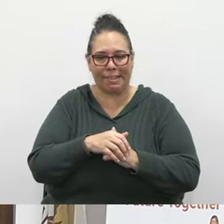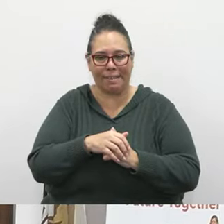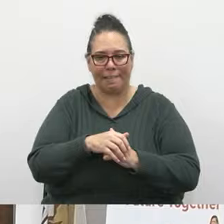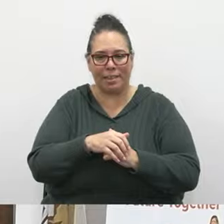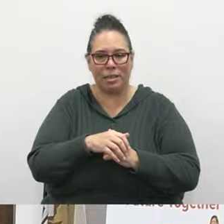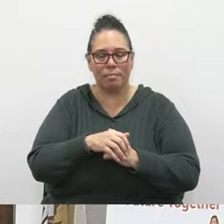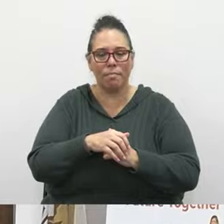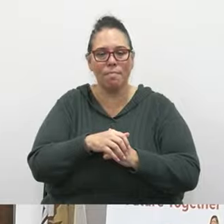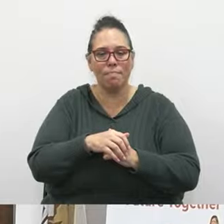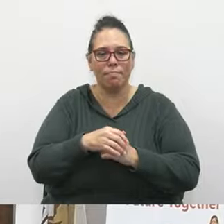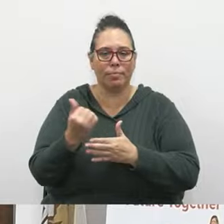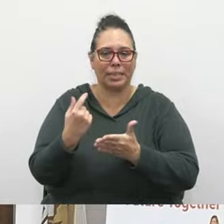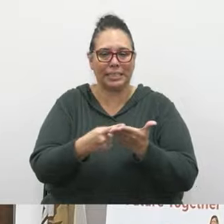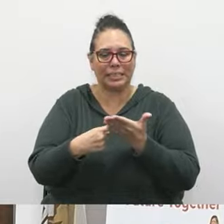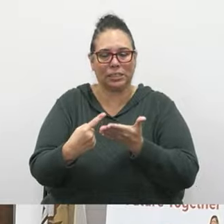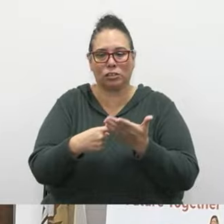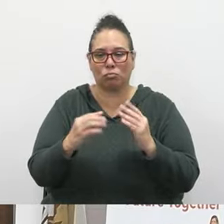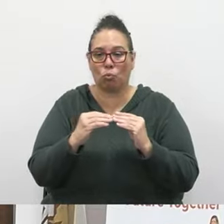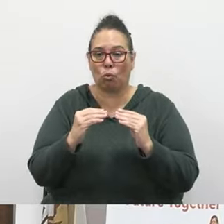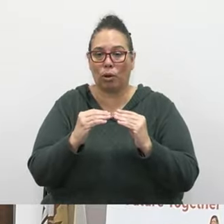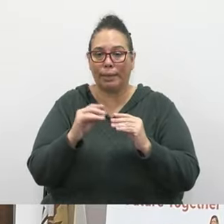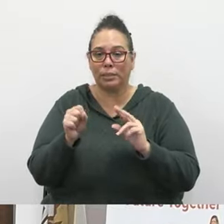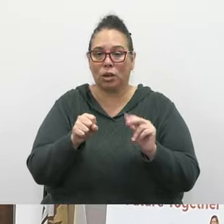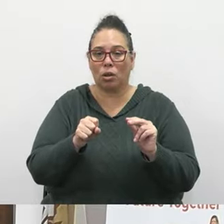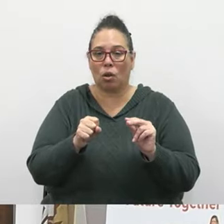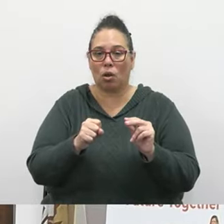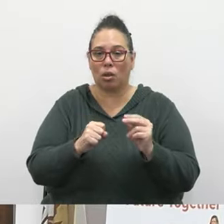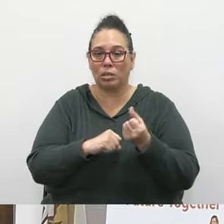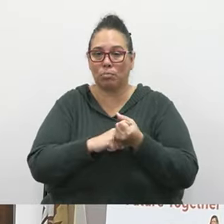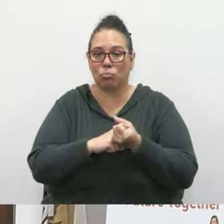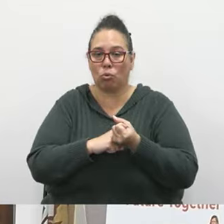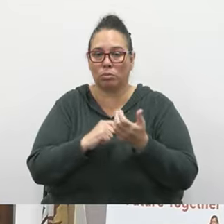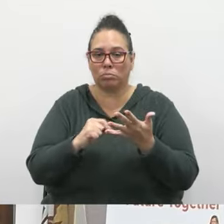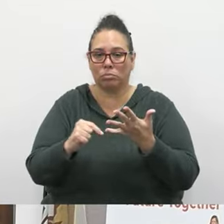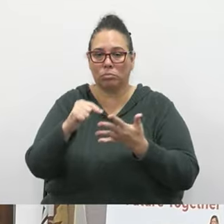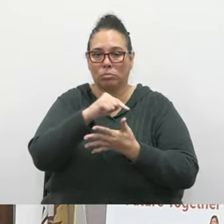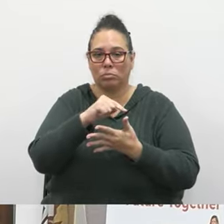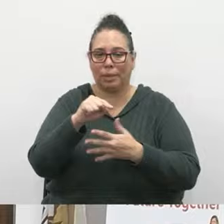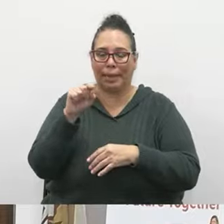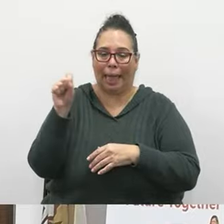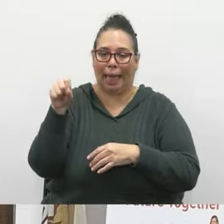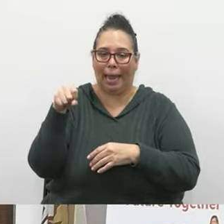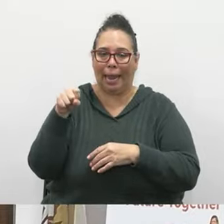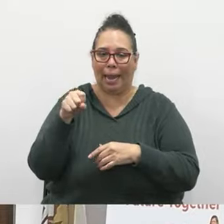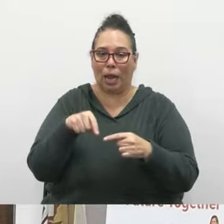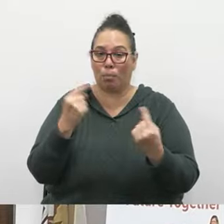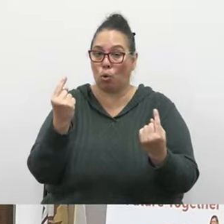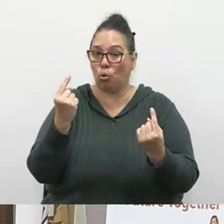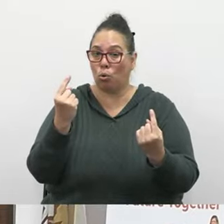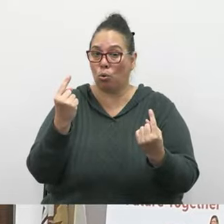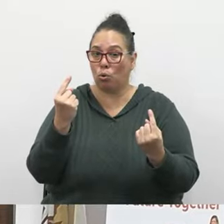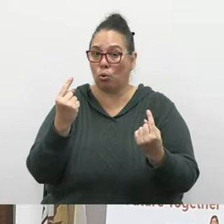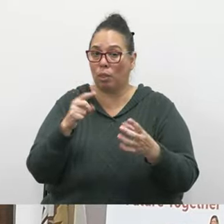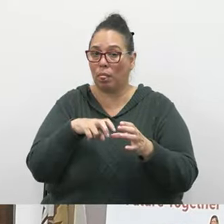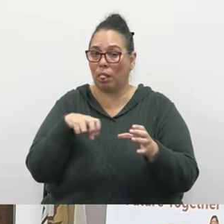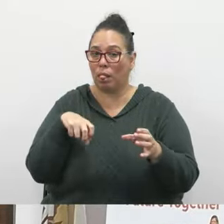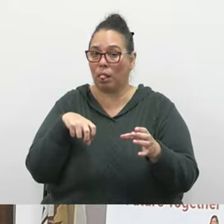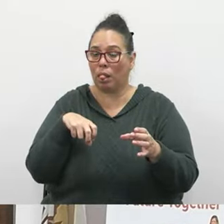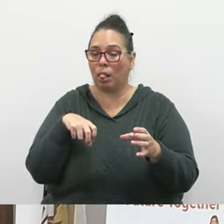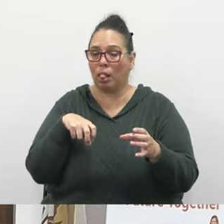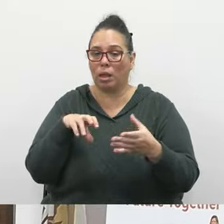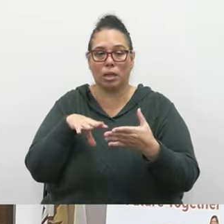So any discussion, any further discussion? No? All in favor? Aye. Aye. Any opposed? Any abstentions? And